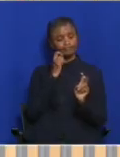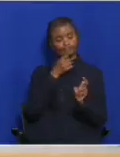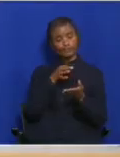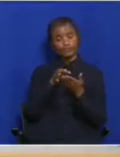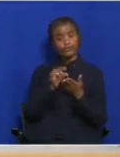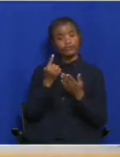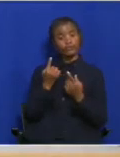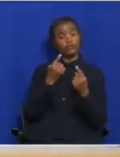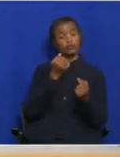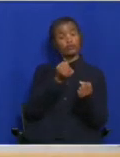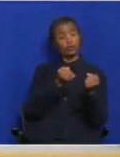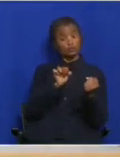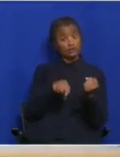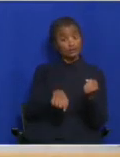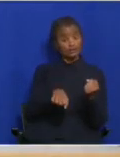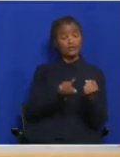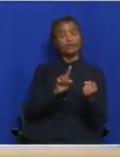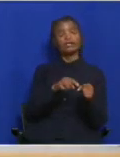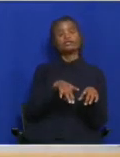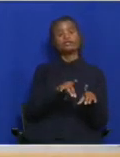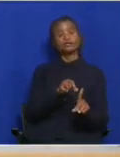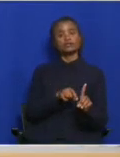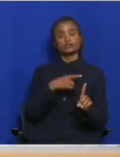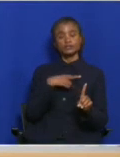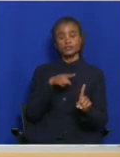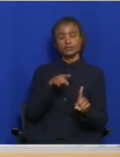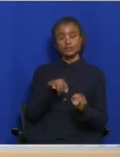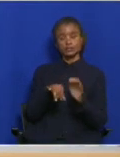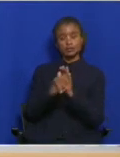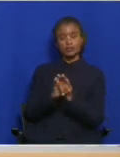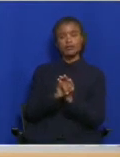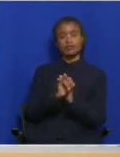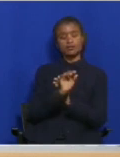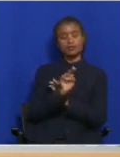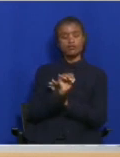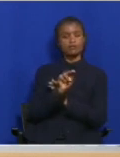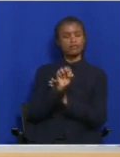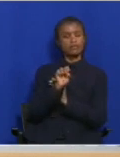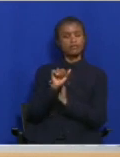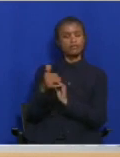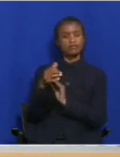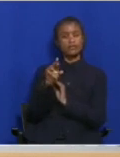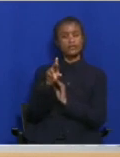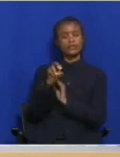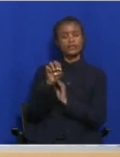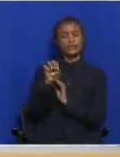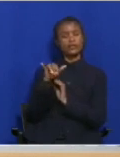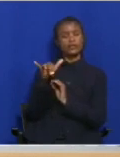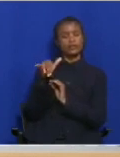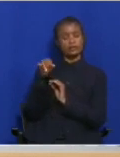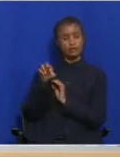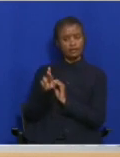Chair already identified mens rea as the requisite element and how that would need to be investigated, and then the prosecution